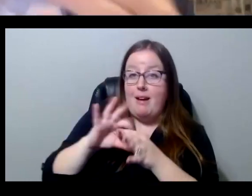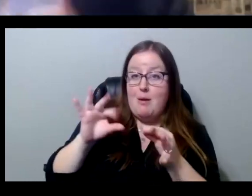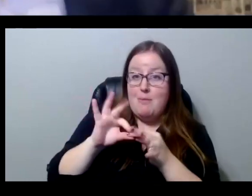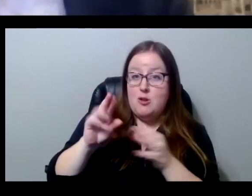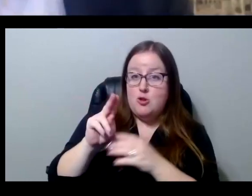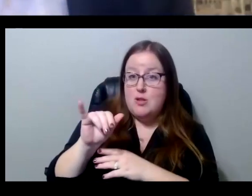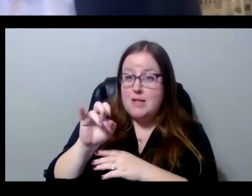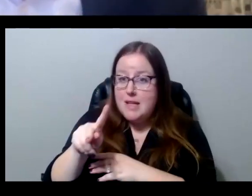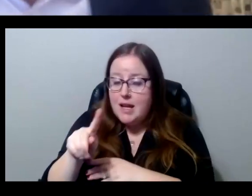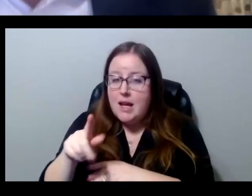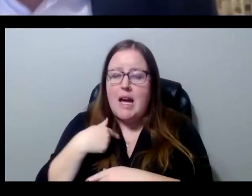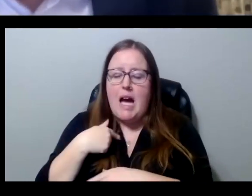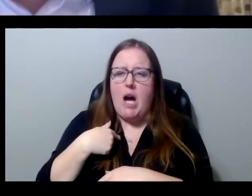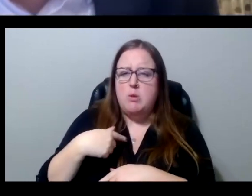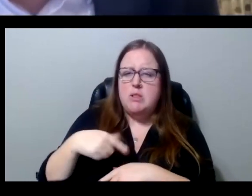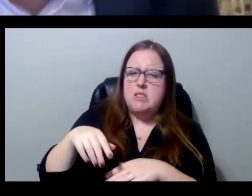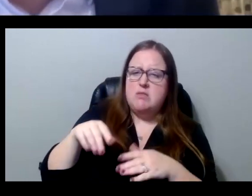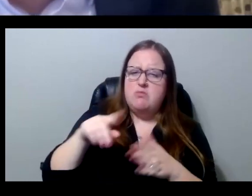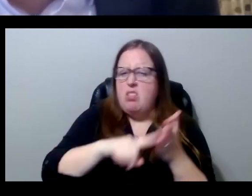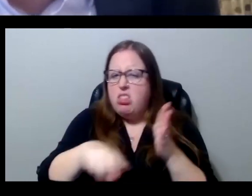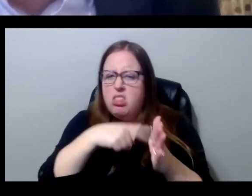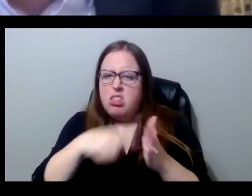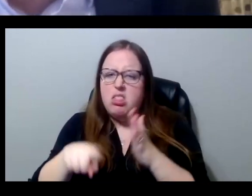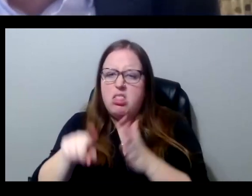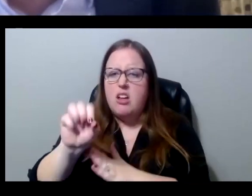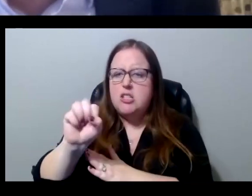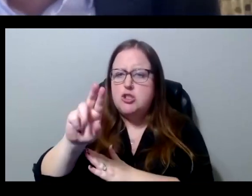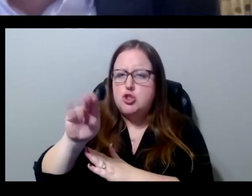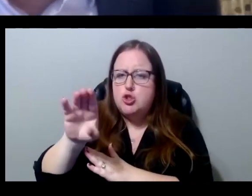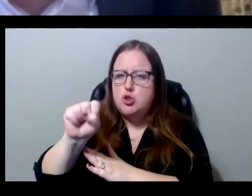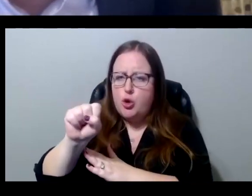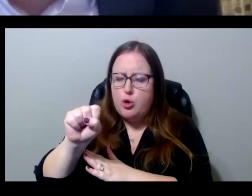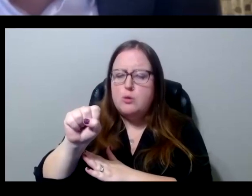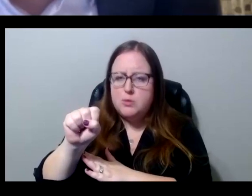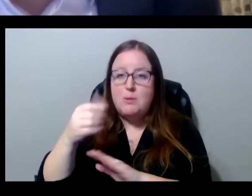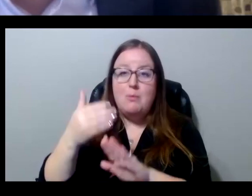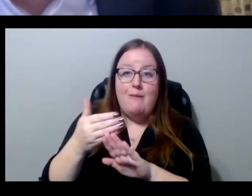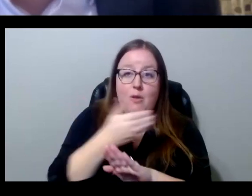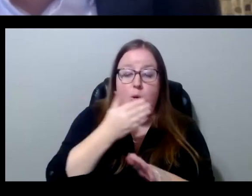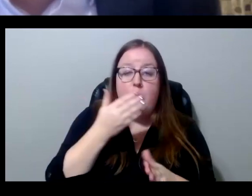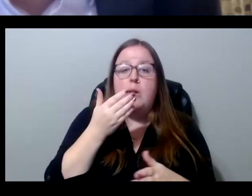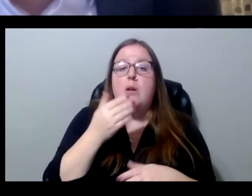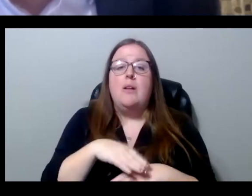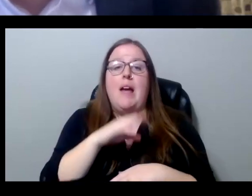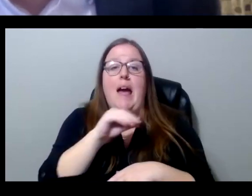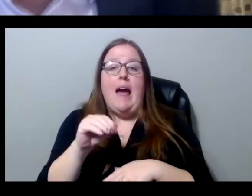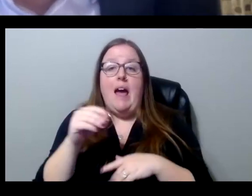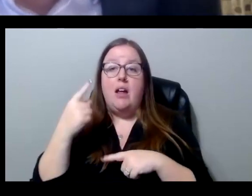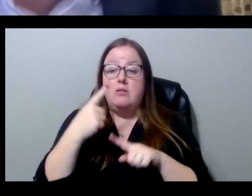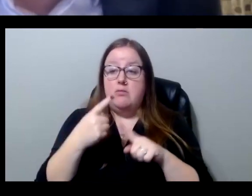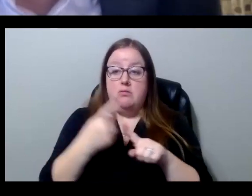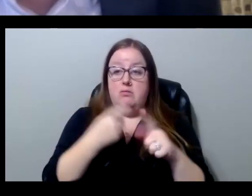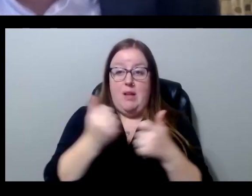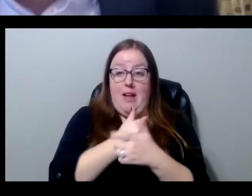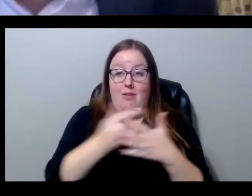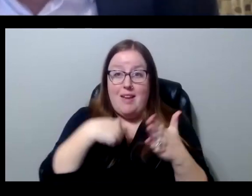point by the lake. I mean, it's beautifully done, because it's so shocking then when we go